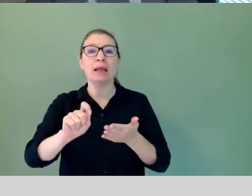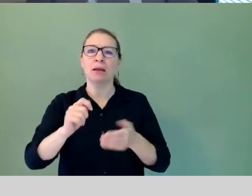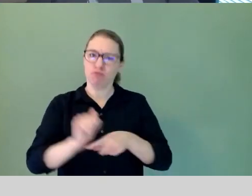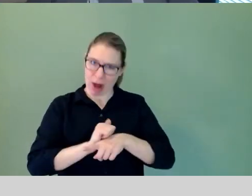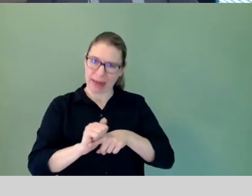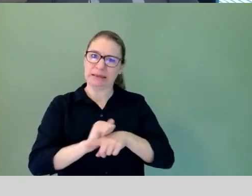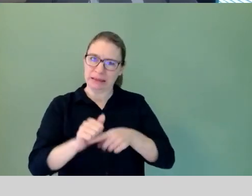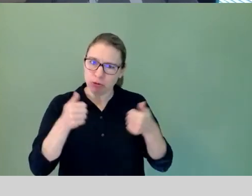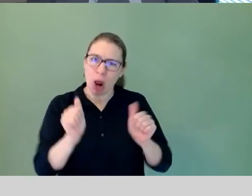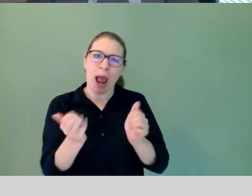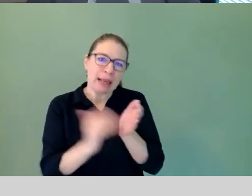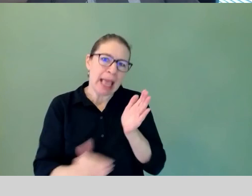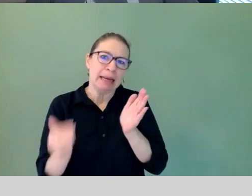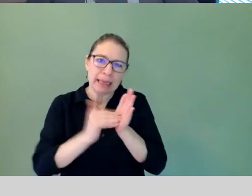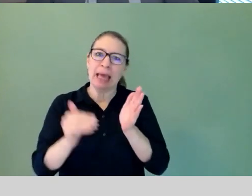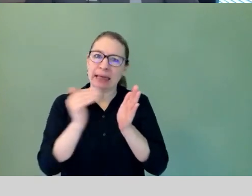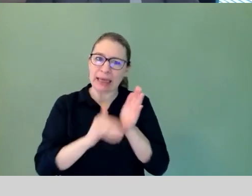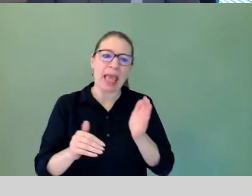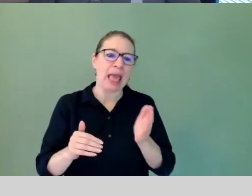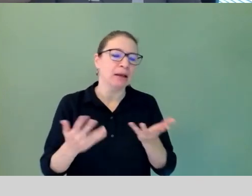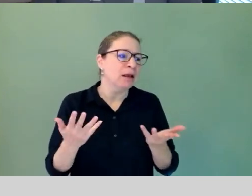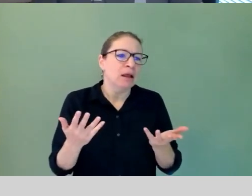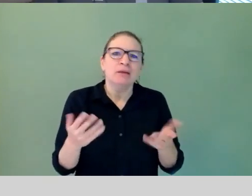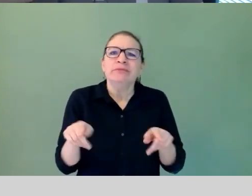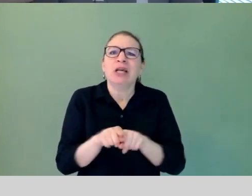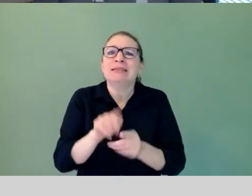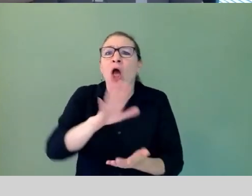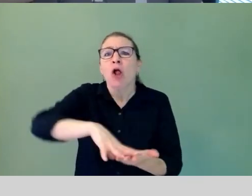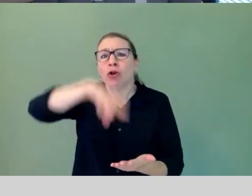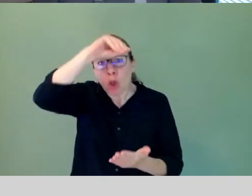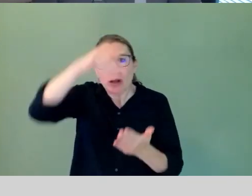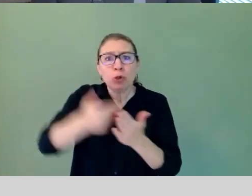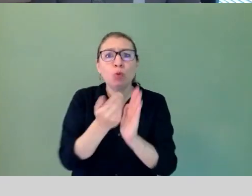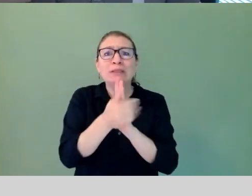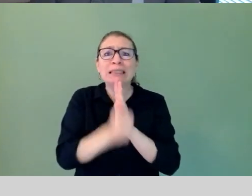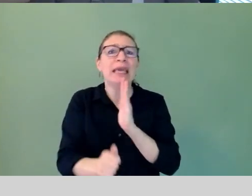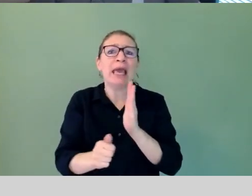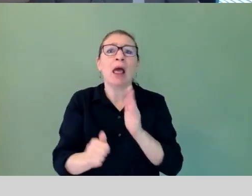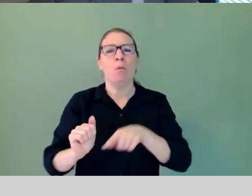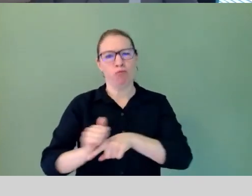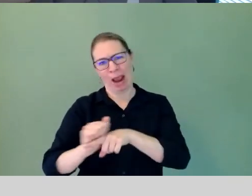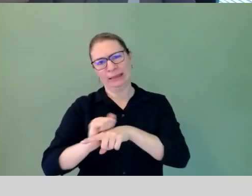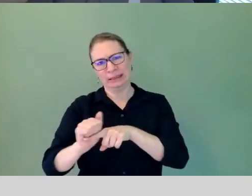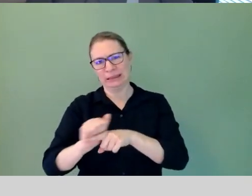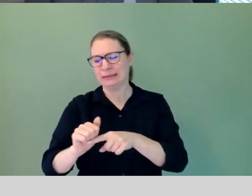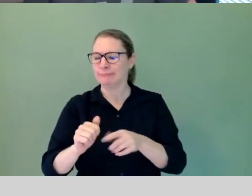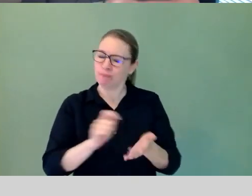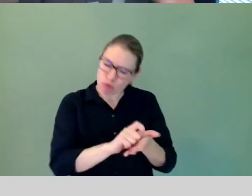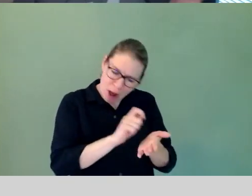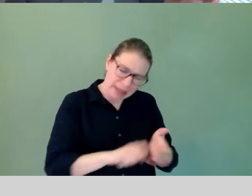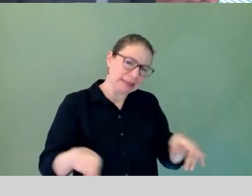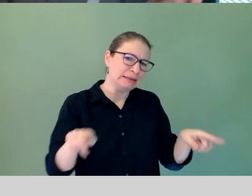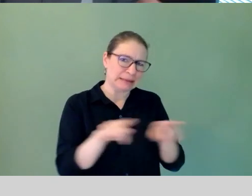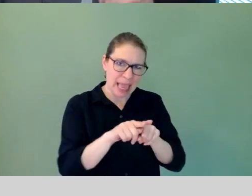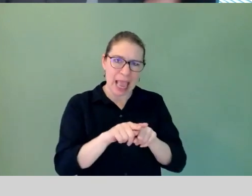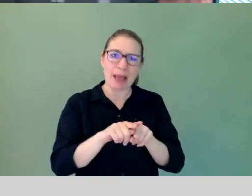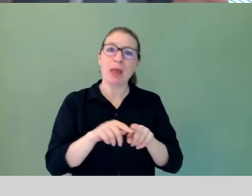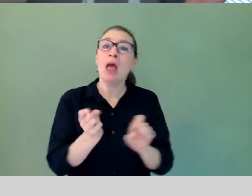better at playing a musical instrument is to play the musical instrument. With writing, it's the same thing. Write stuff. Set aside time in